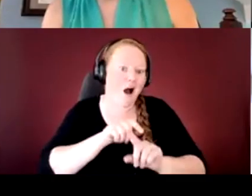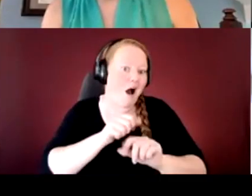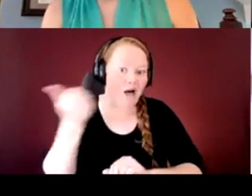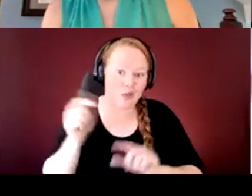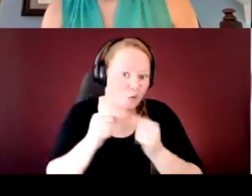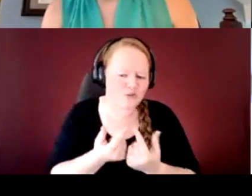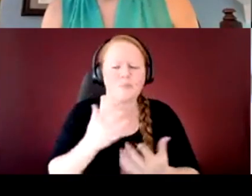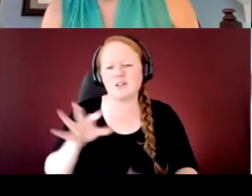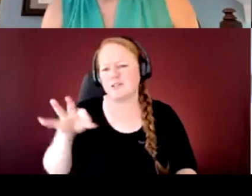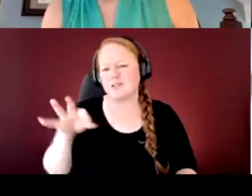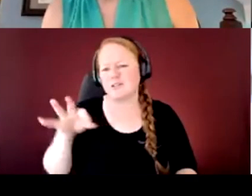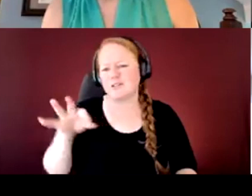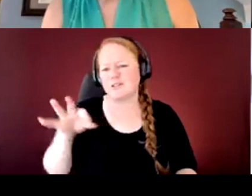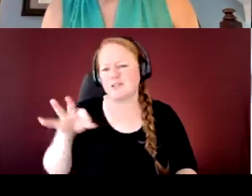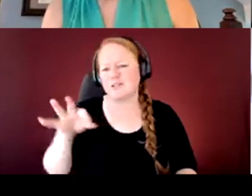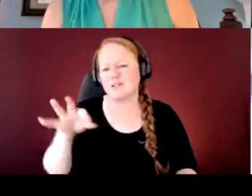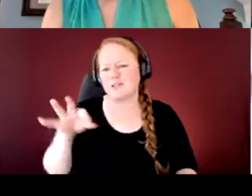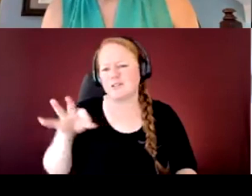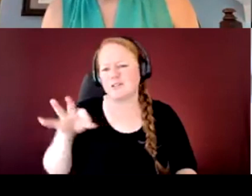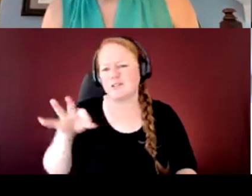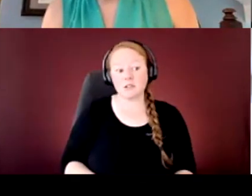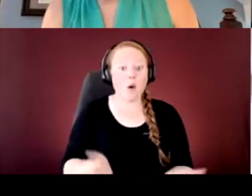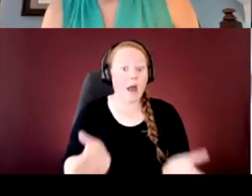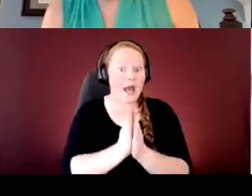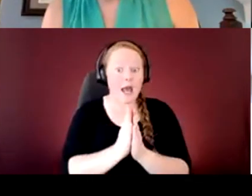and ask for people's thoughts.